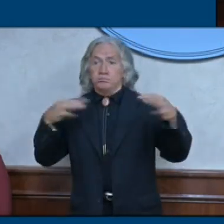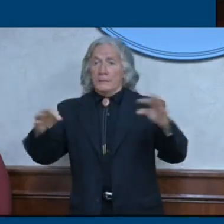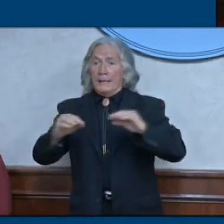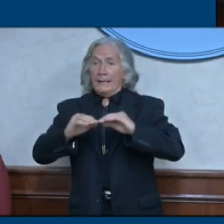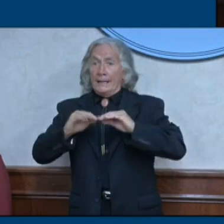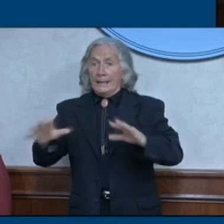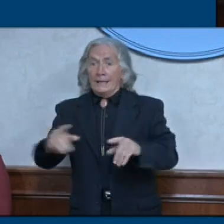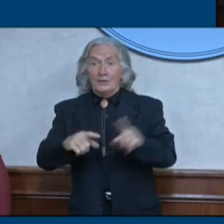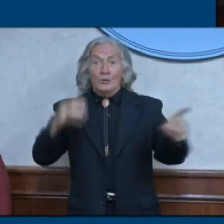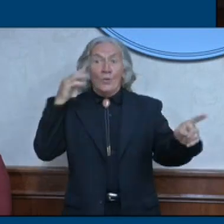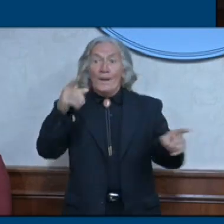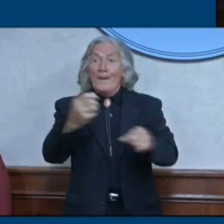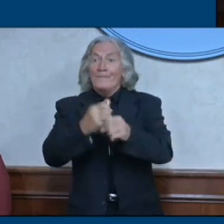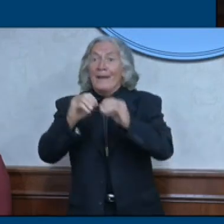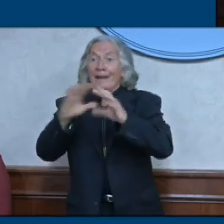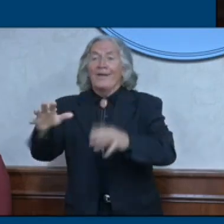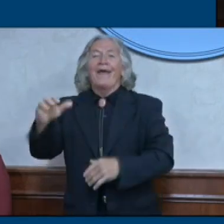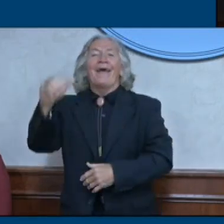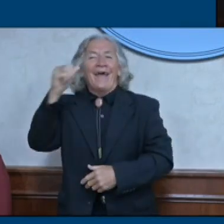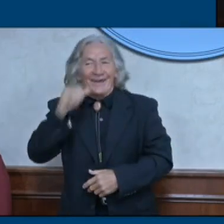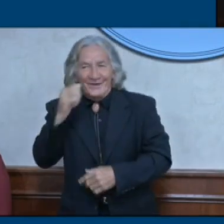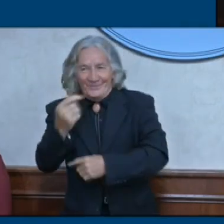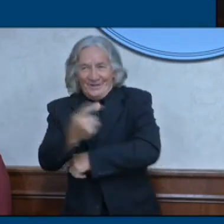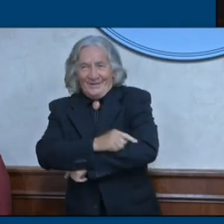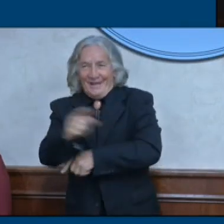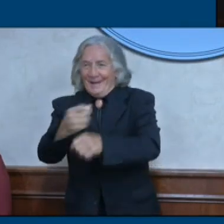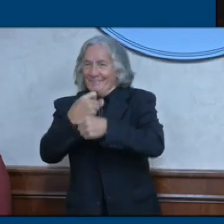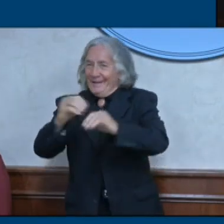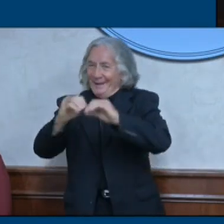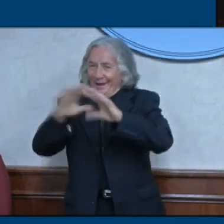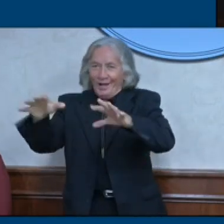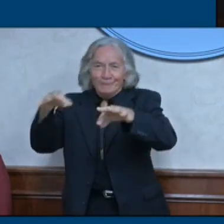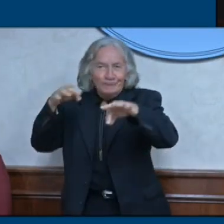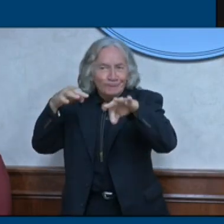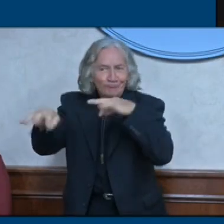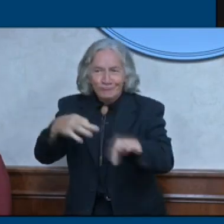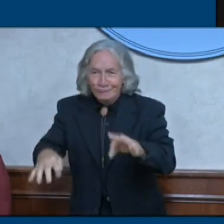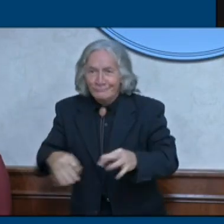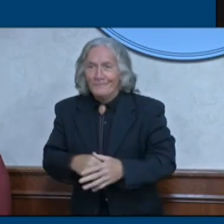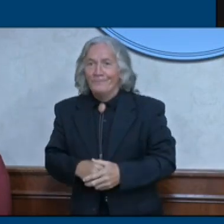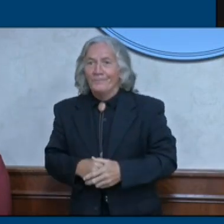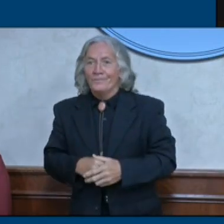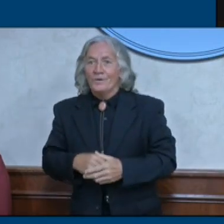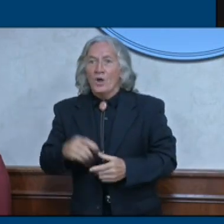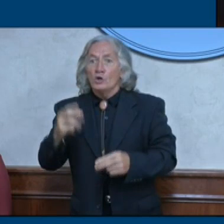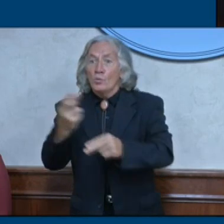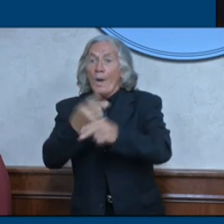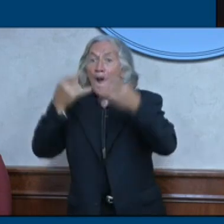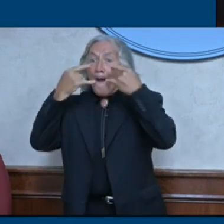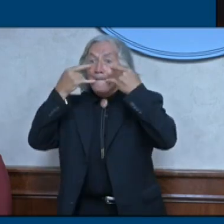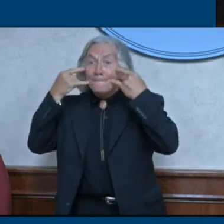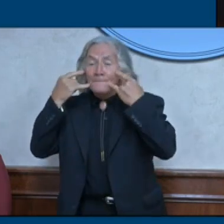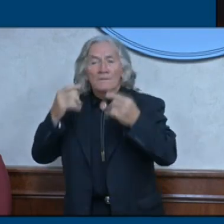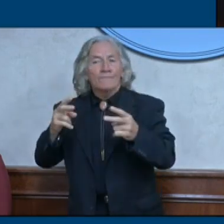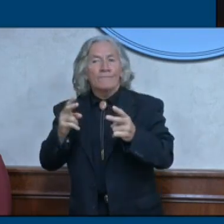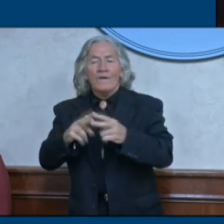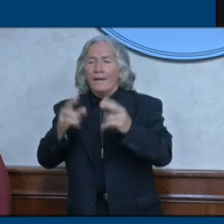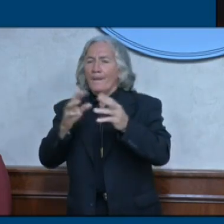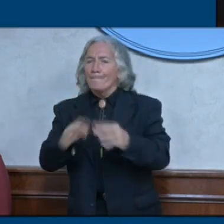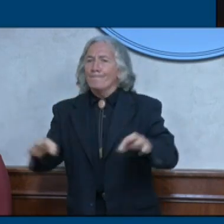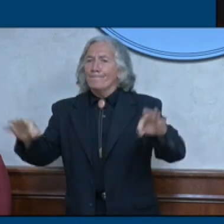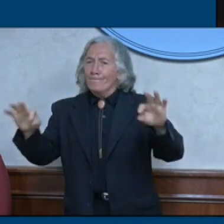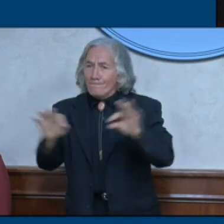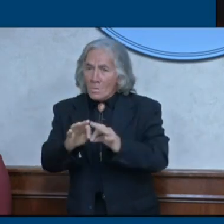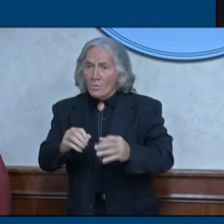clear, but as you know, I make clear on a daily basis around in the entire state of Texas that wearing masks is very